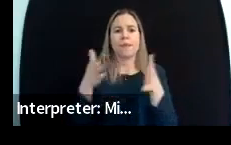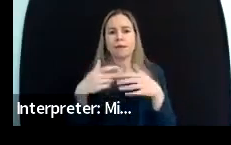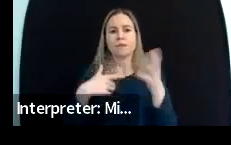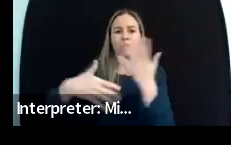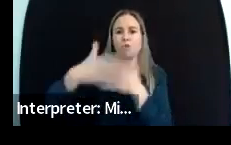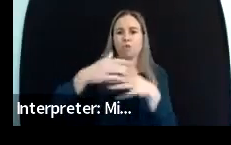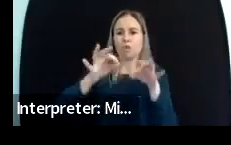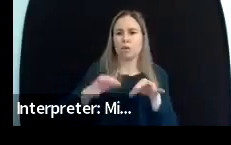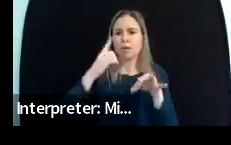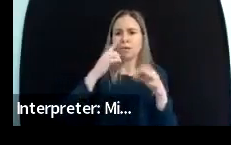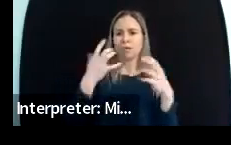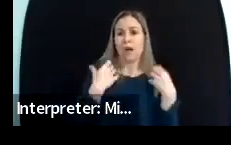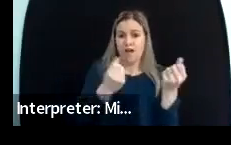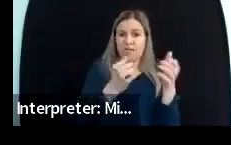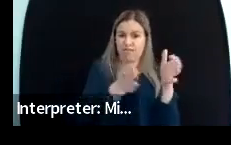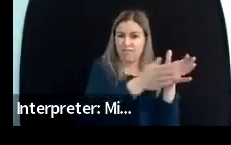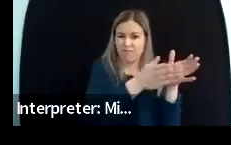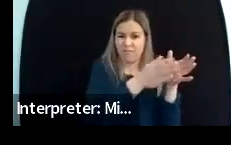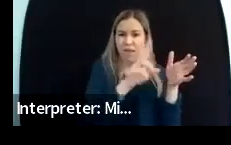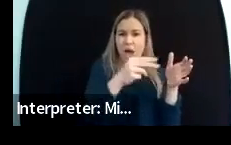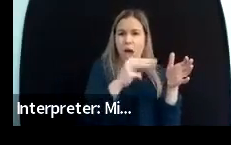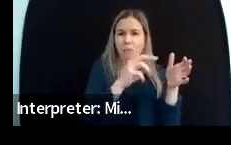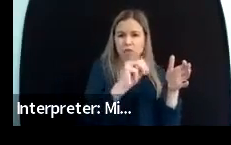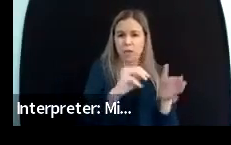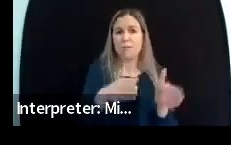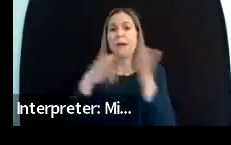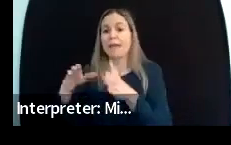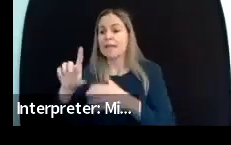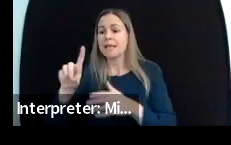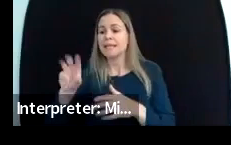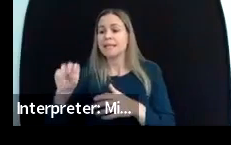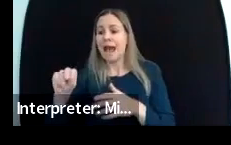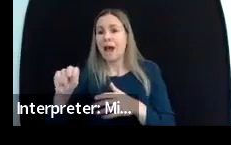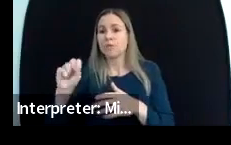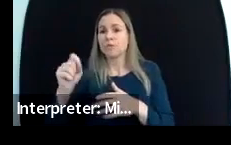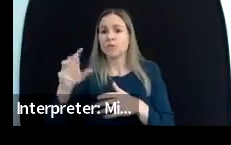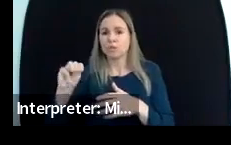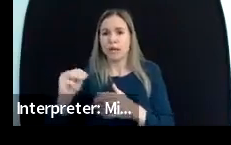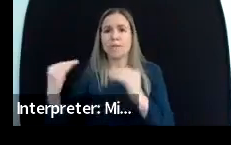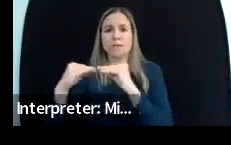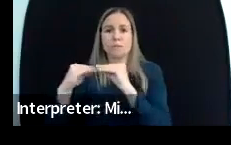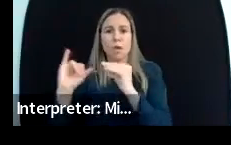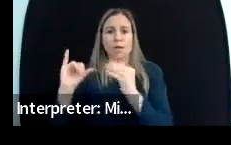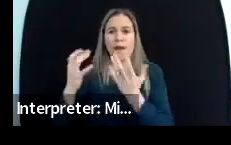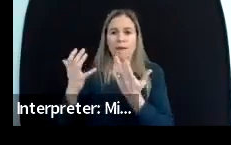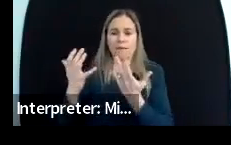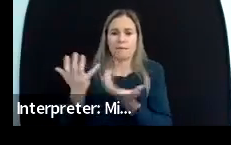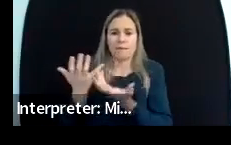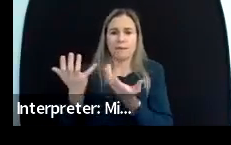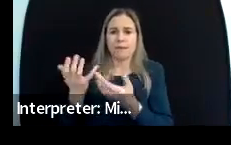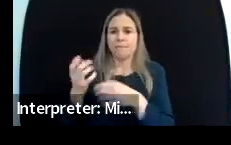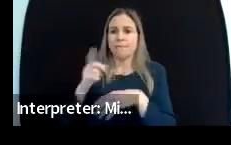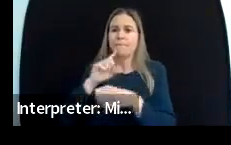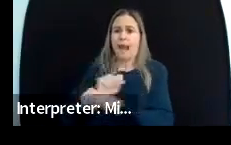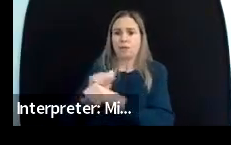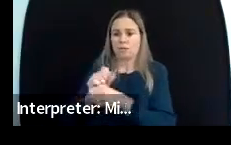whereas downstream is where we're again really coming in with medical interventions to address things like comorbidities or polysubstance use or actual